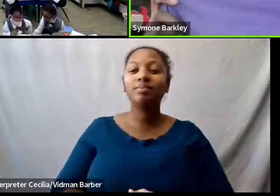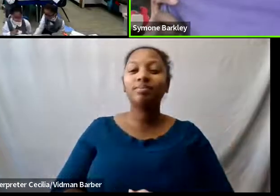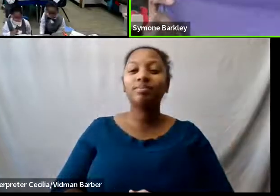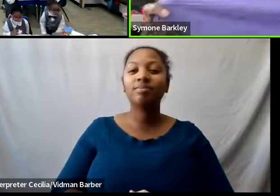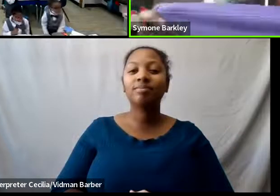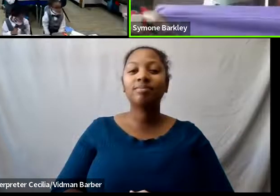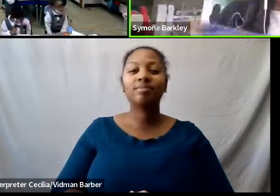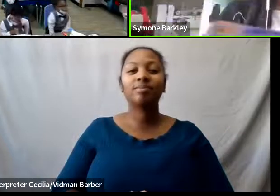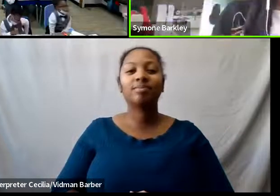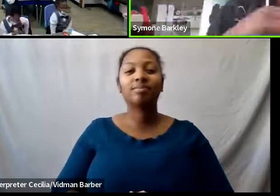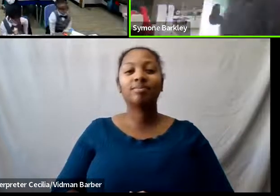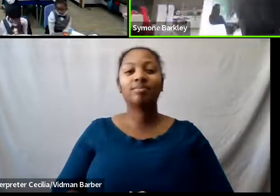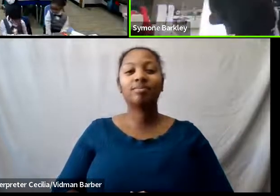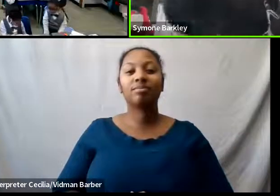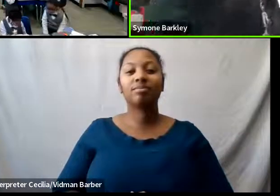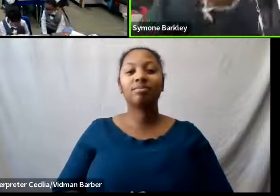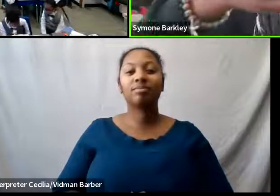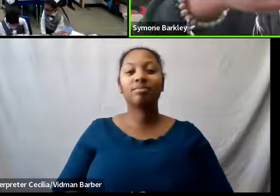keep